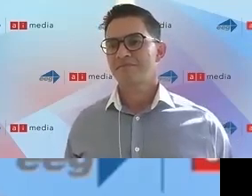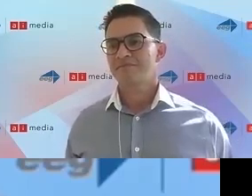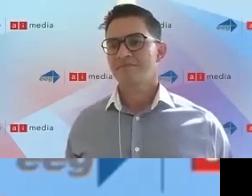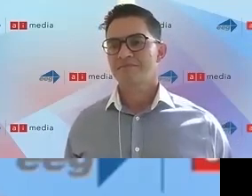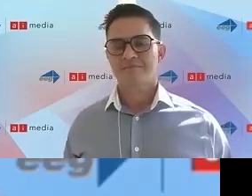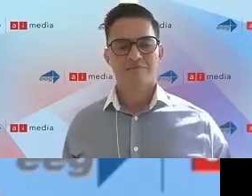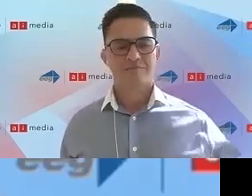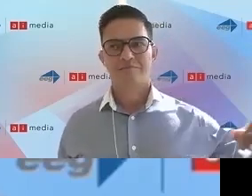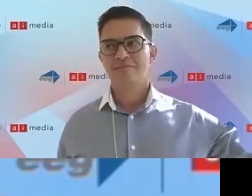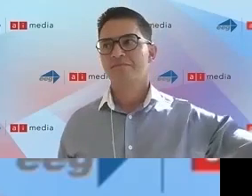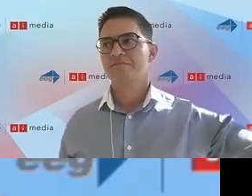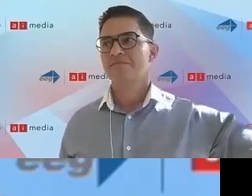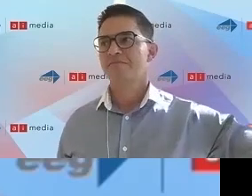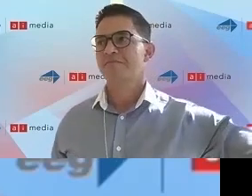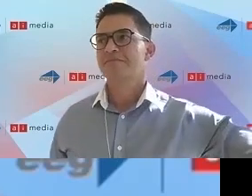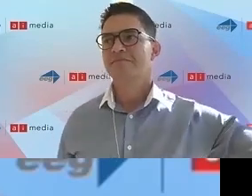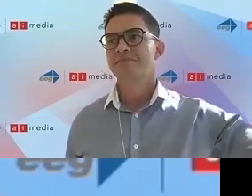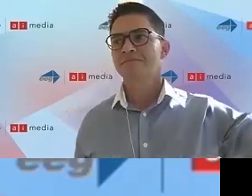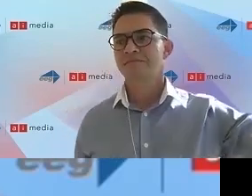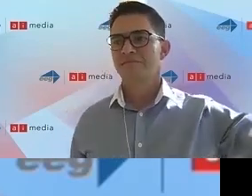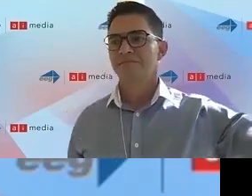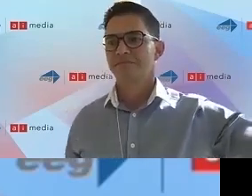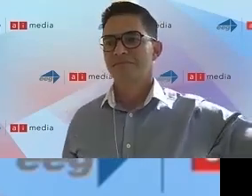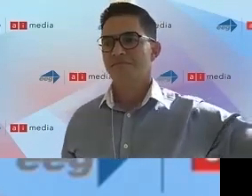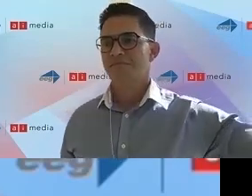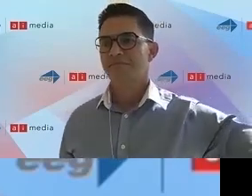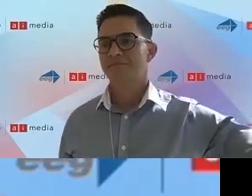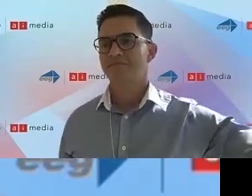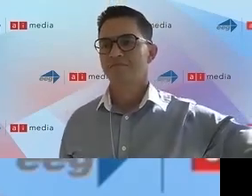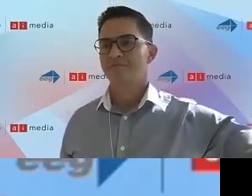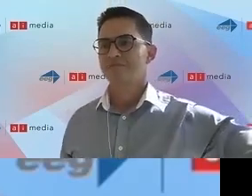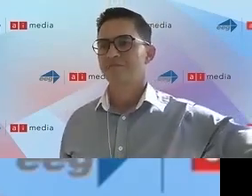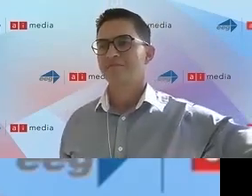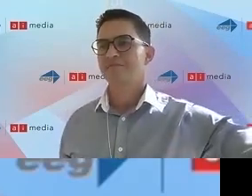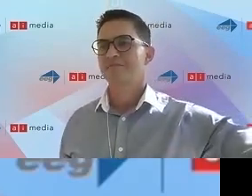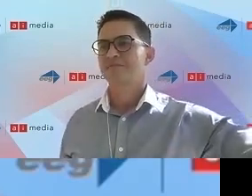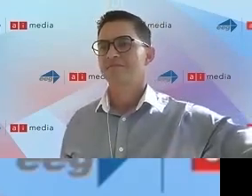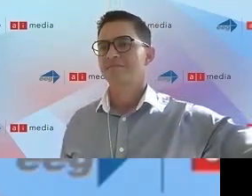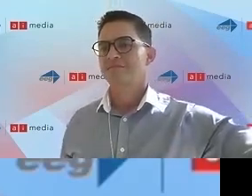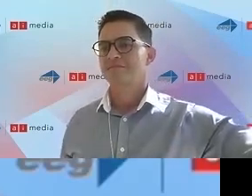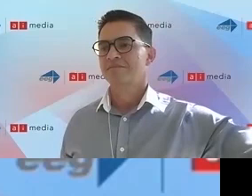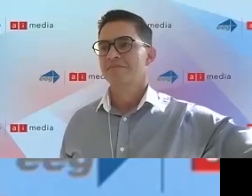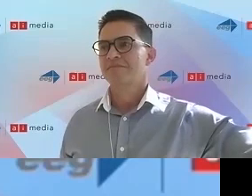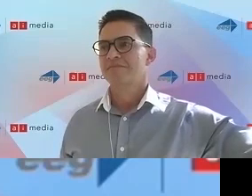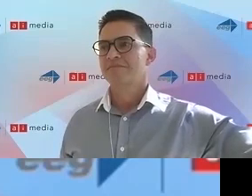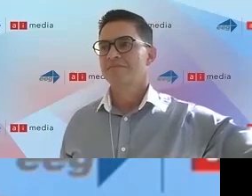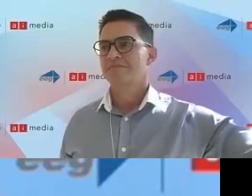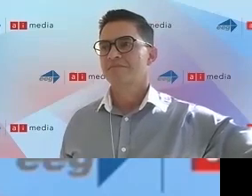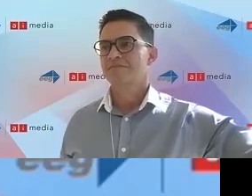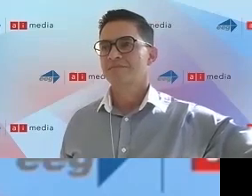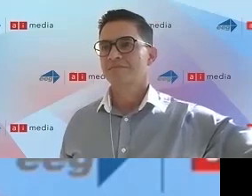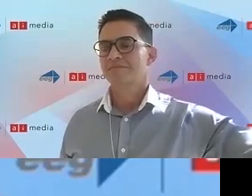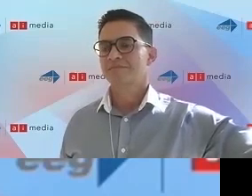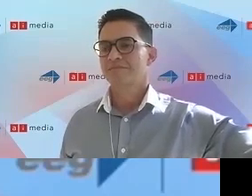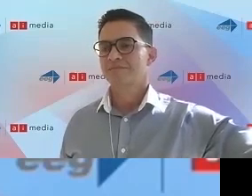leadership team, I appreciate the world-changing potential of language and believe that AI Media is best positioned to lead and drive to